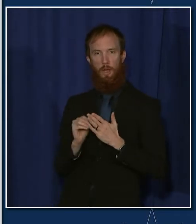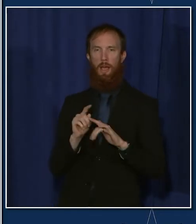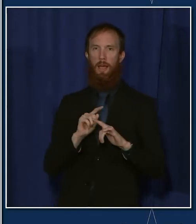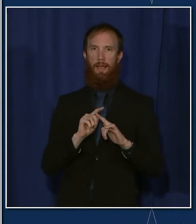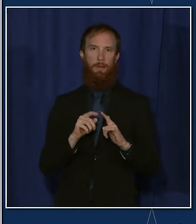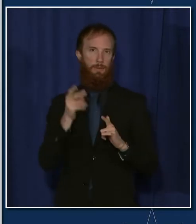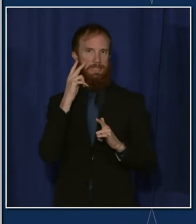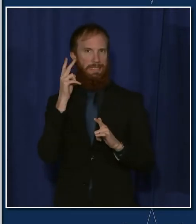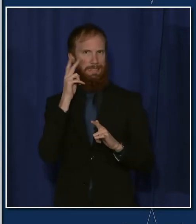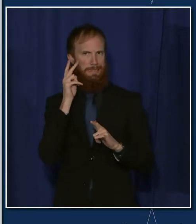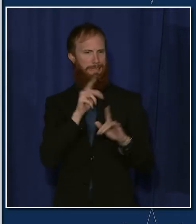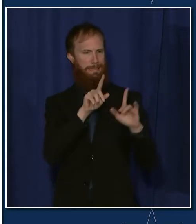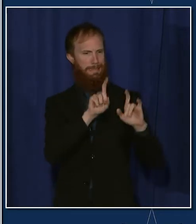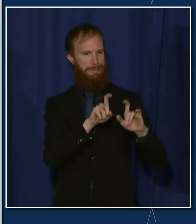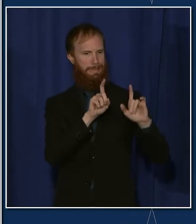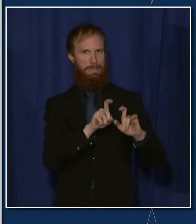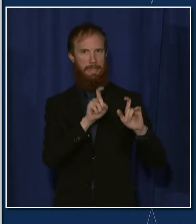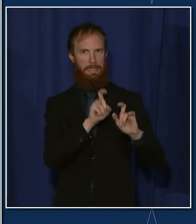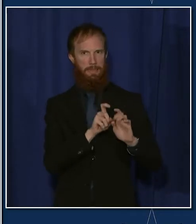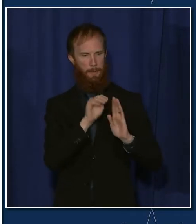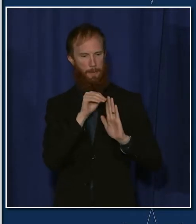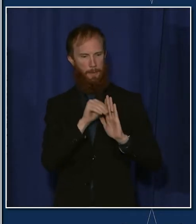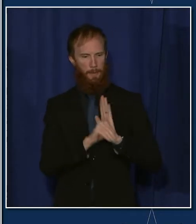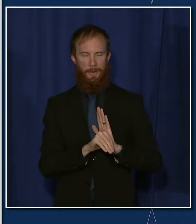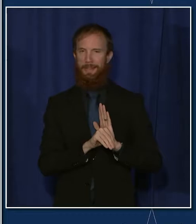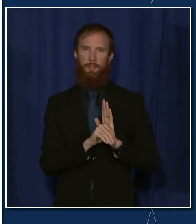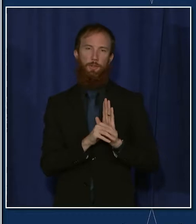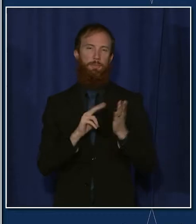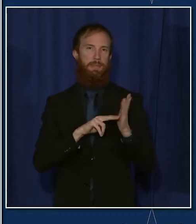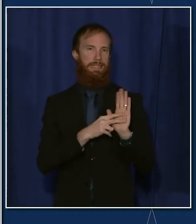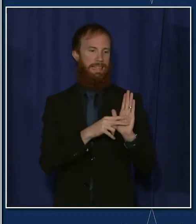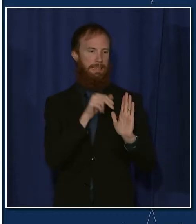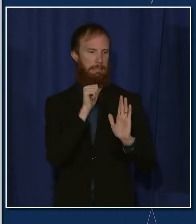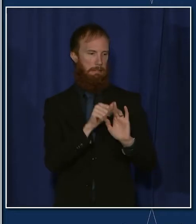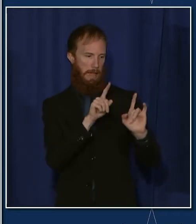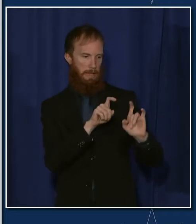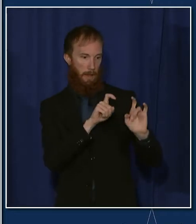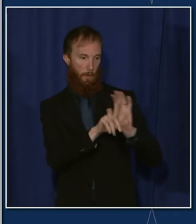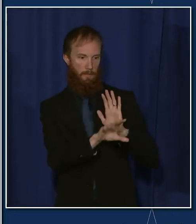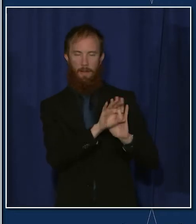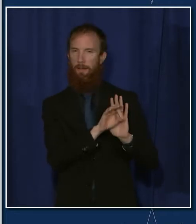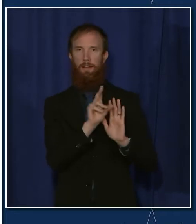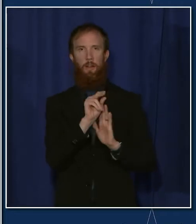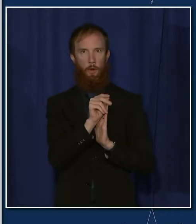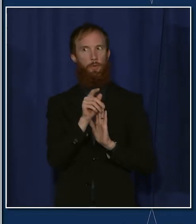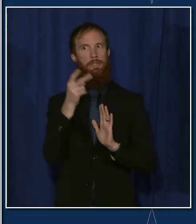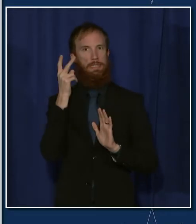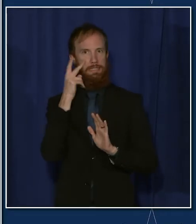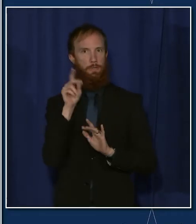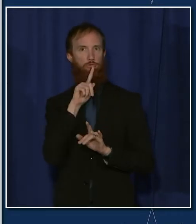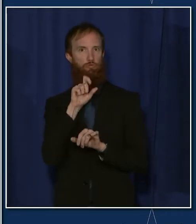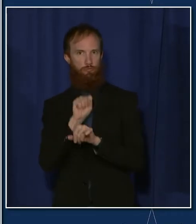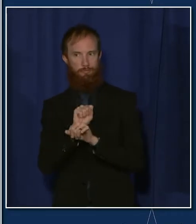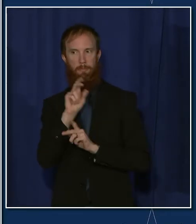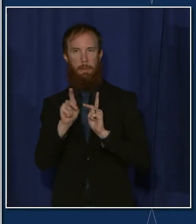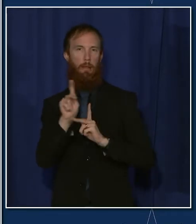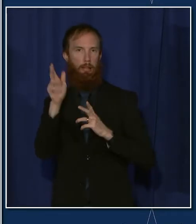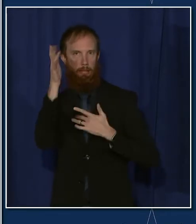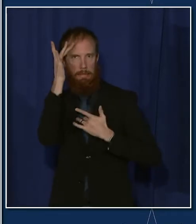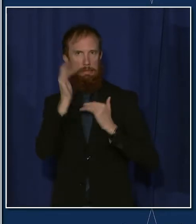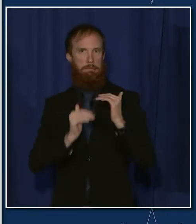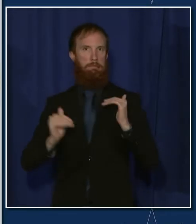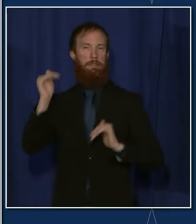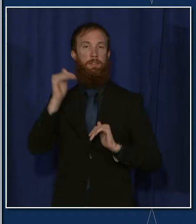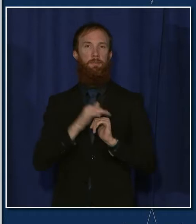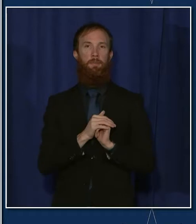down 5%. So this is not just a testing artifact. It is a true increase in cases. Similarly, our percent positivity as